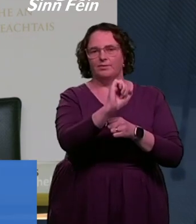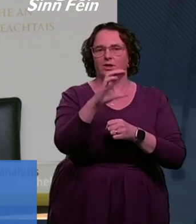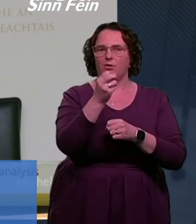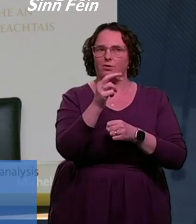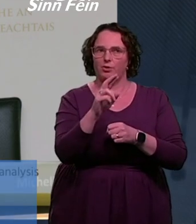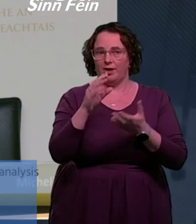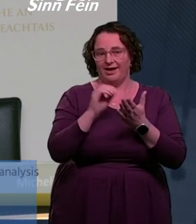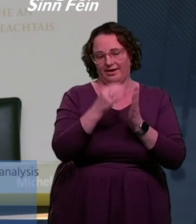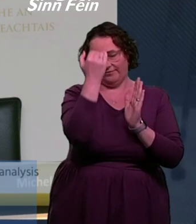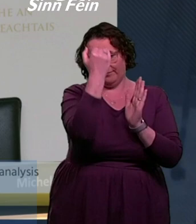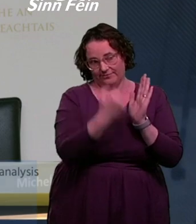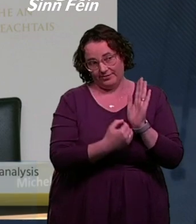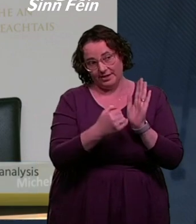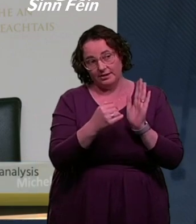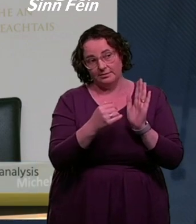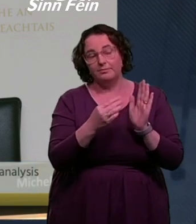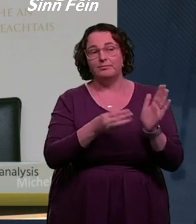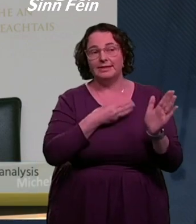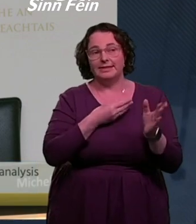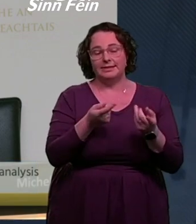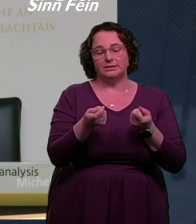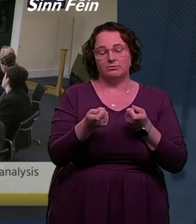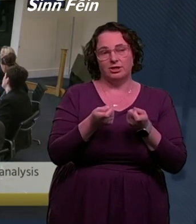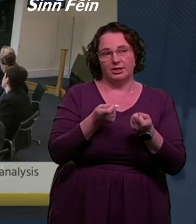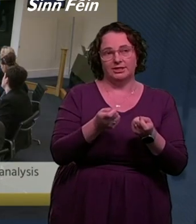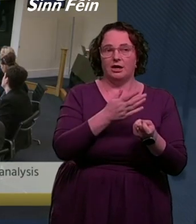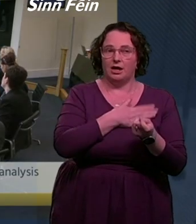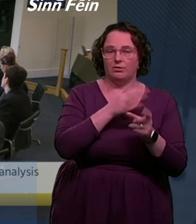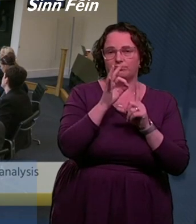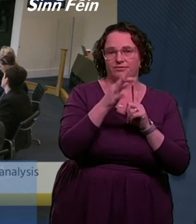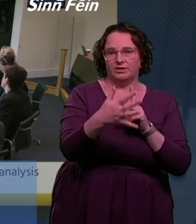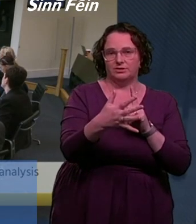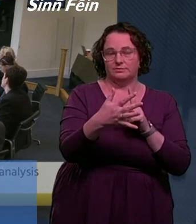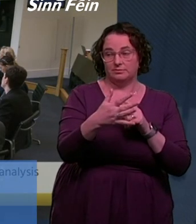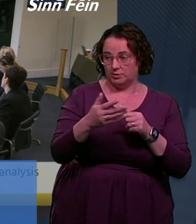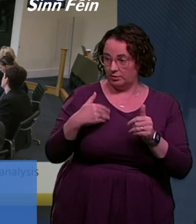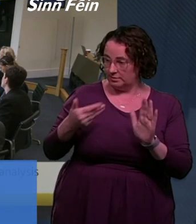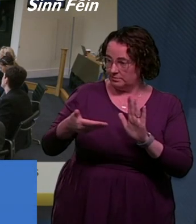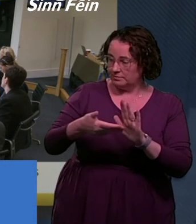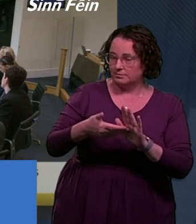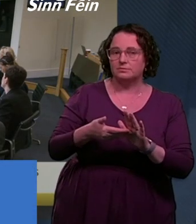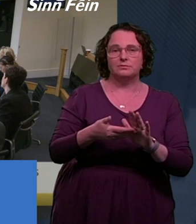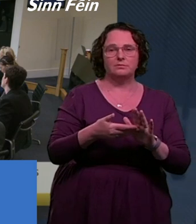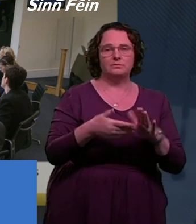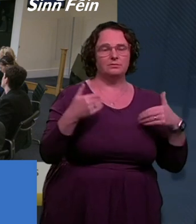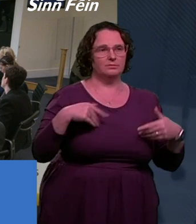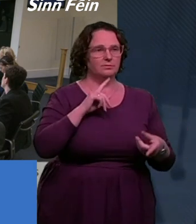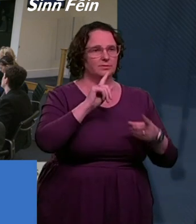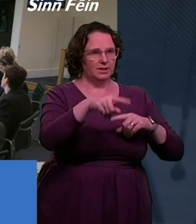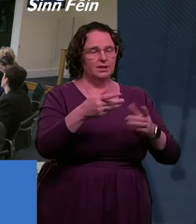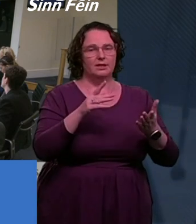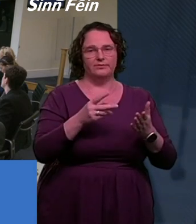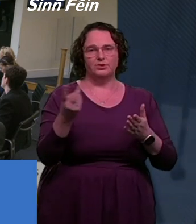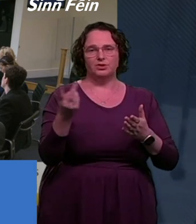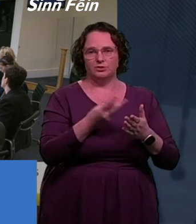regulate our profession. I don't know if you want to add anything on that. That's exactly right. So that's the reason why you have two organisations here, which are the Irish Society of Behaviour